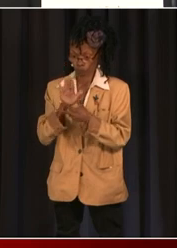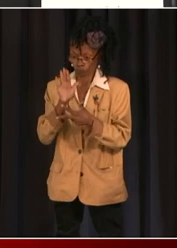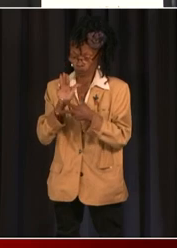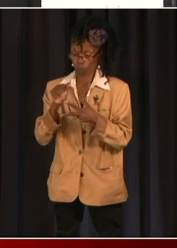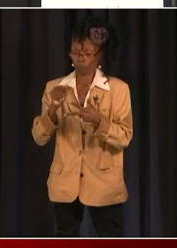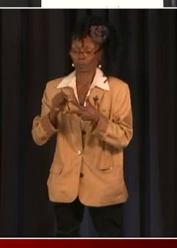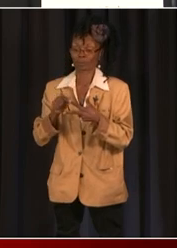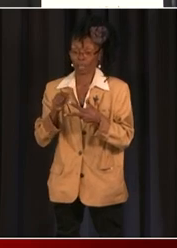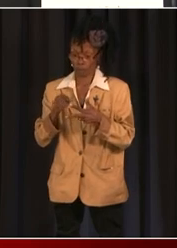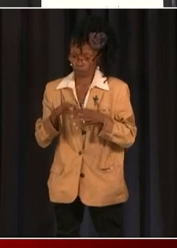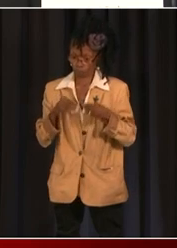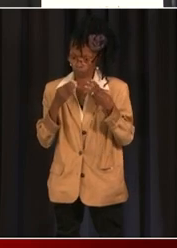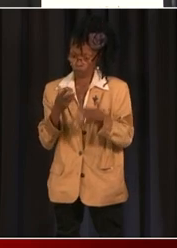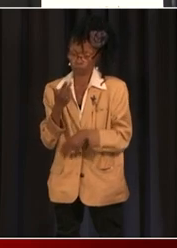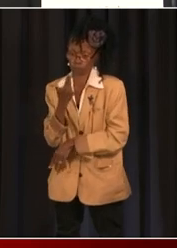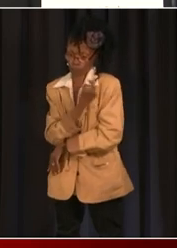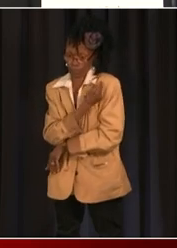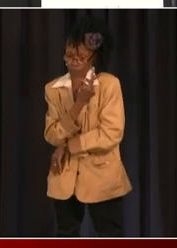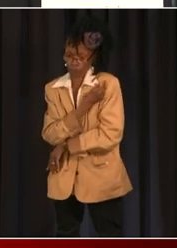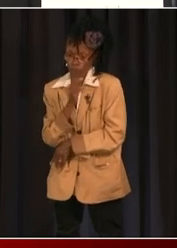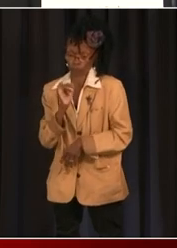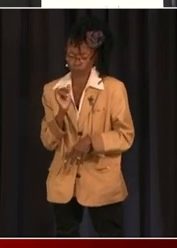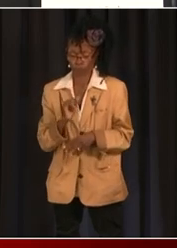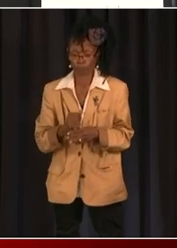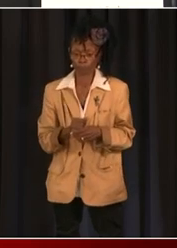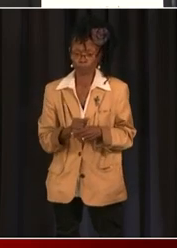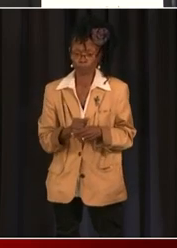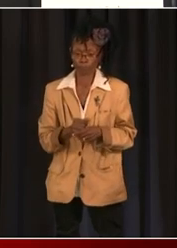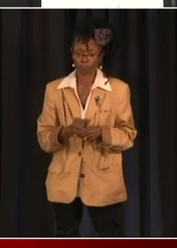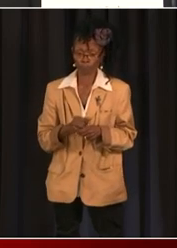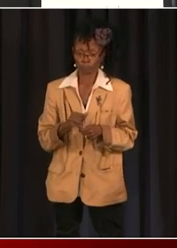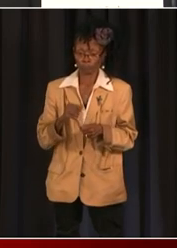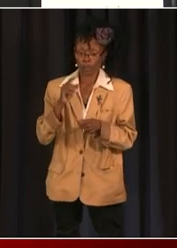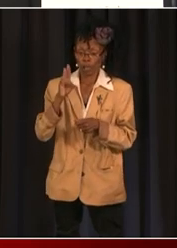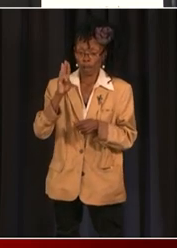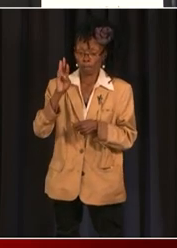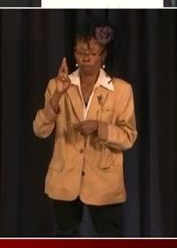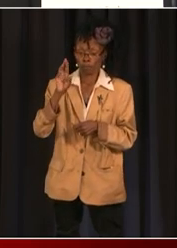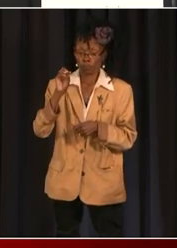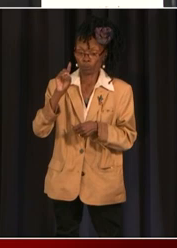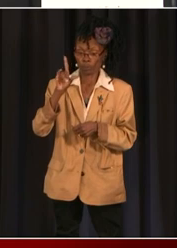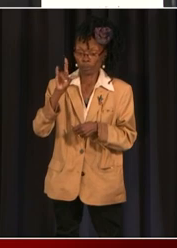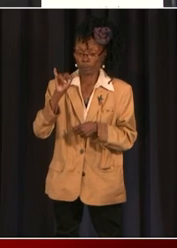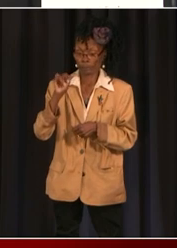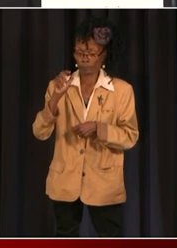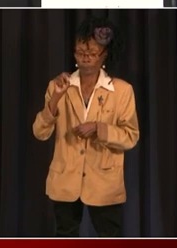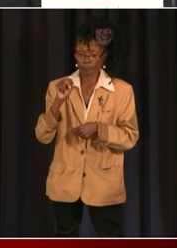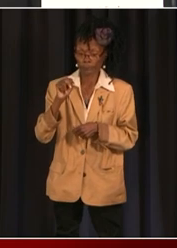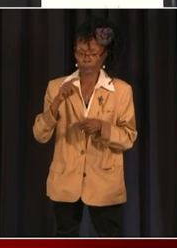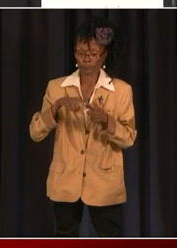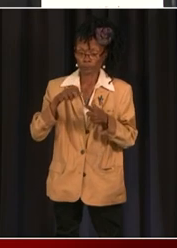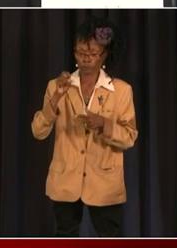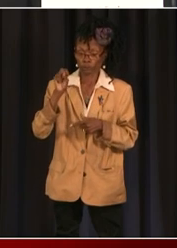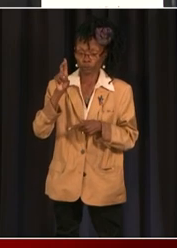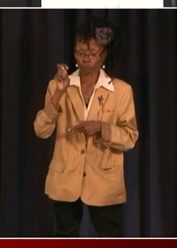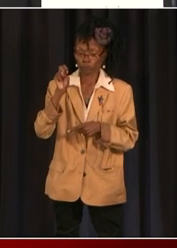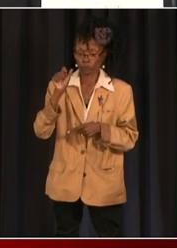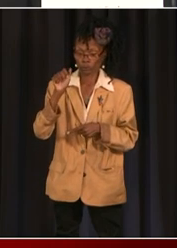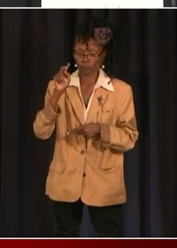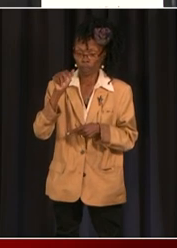to incentives for the adults and students, and that's at Brooklyn Middle School, Sousa Middle School, and Johnson Middle